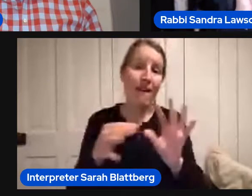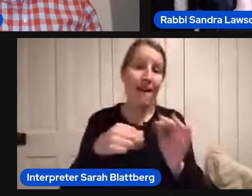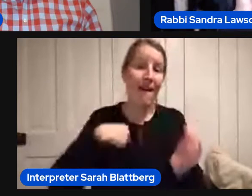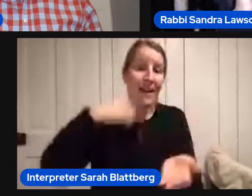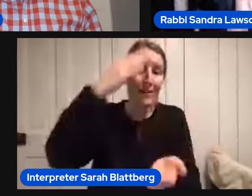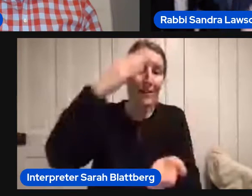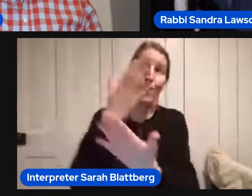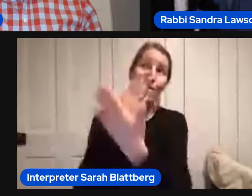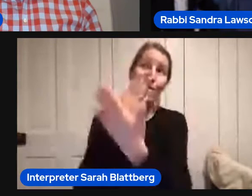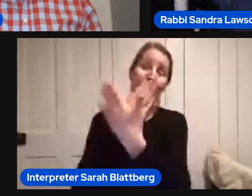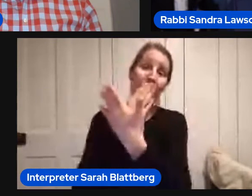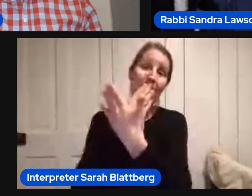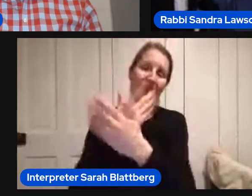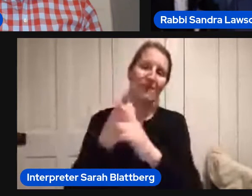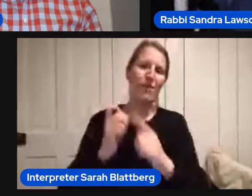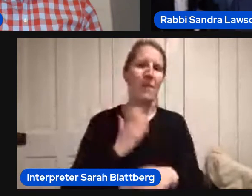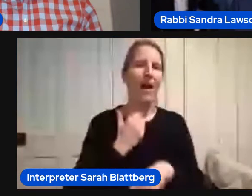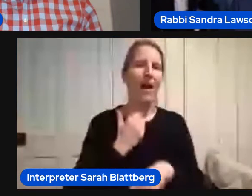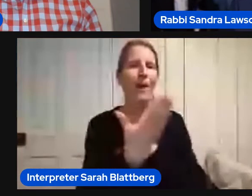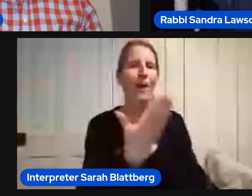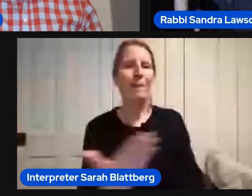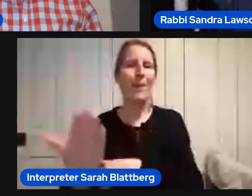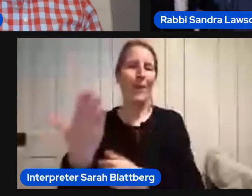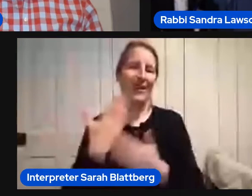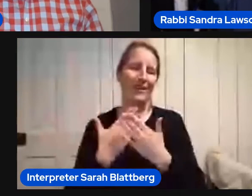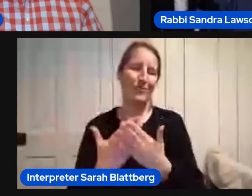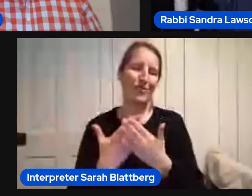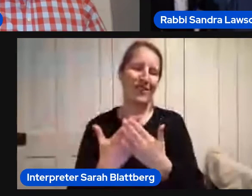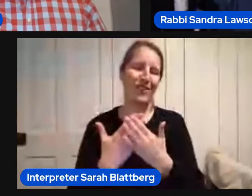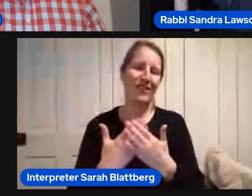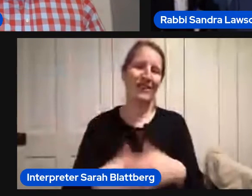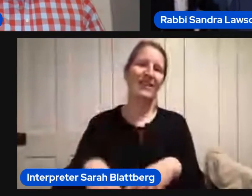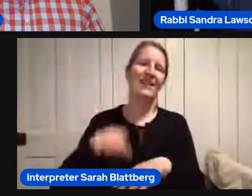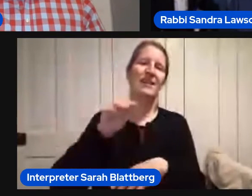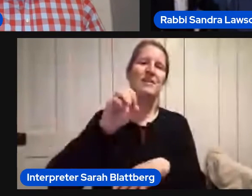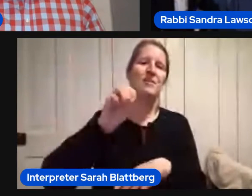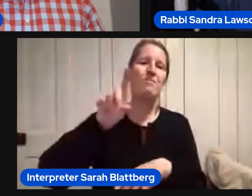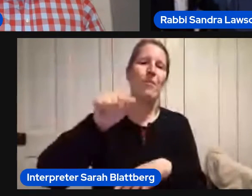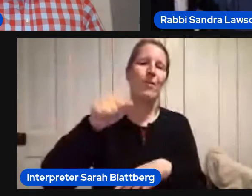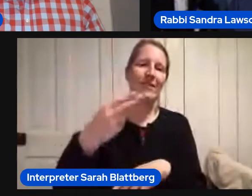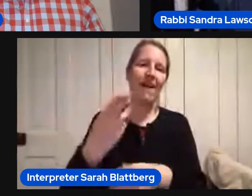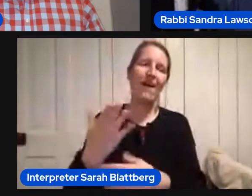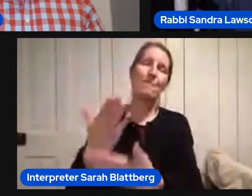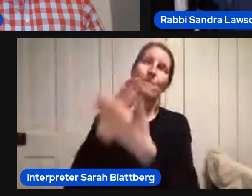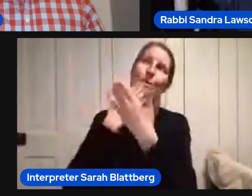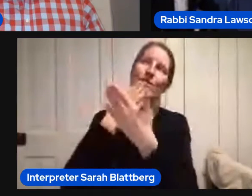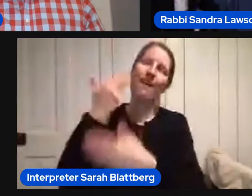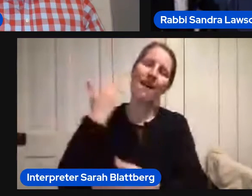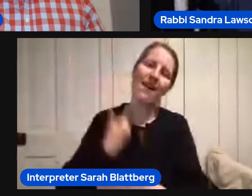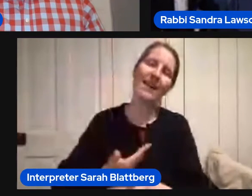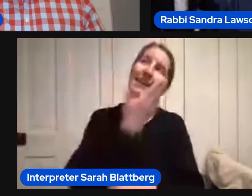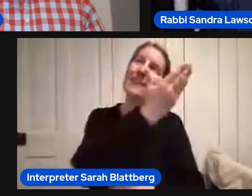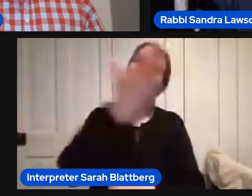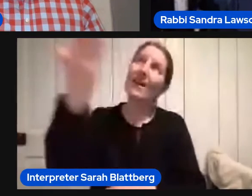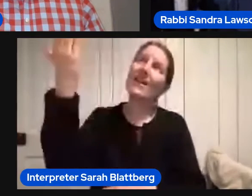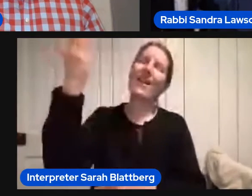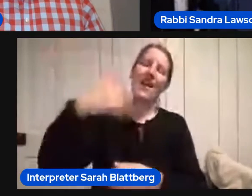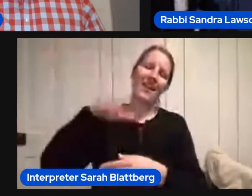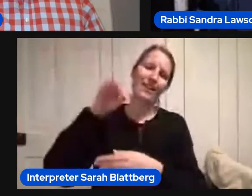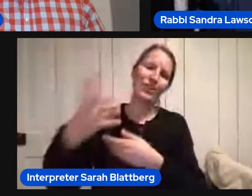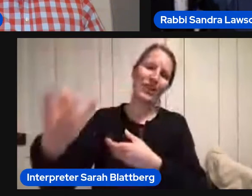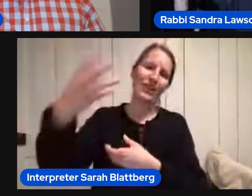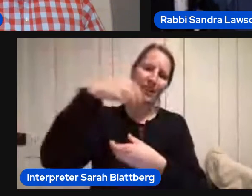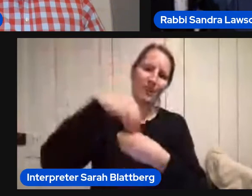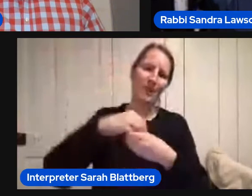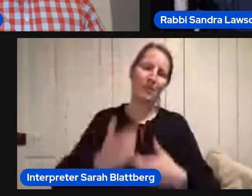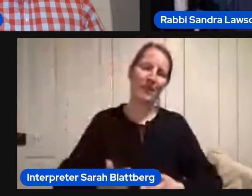express gratitude comes from our morning liturgy. Moda ani lefanecha ruach chai v'chayam she'uzarta bi